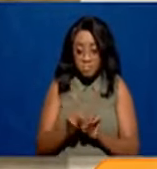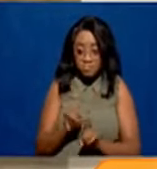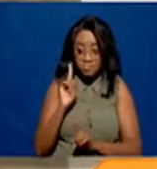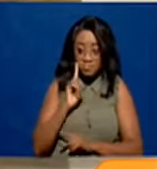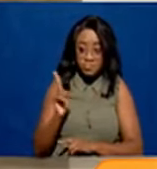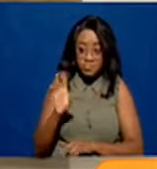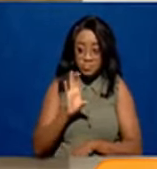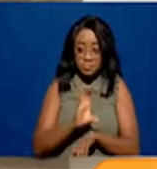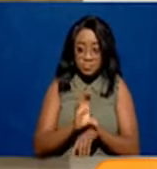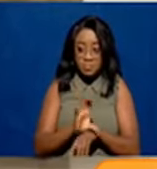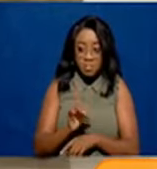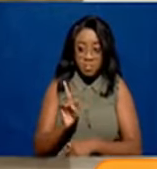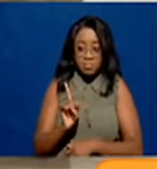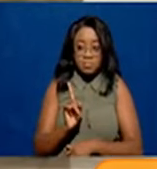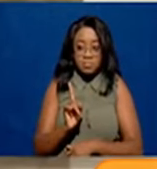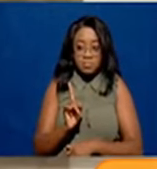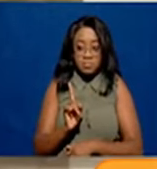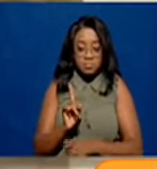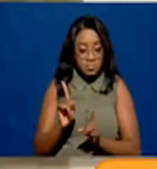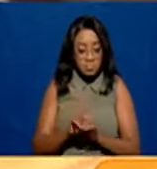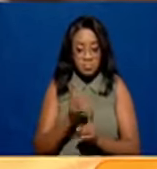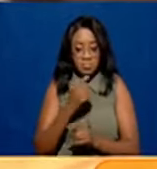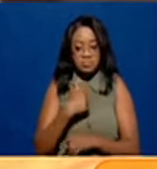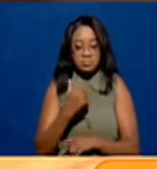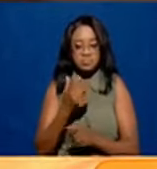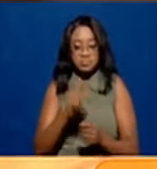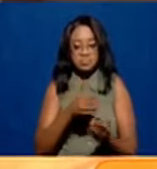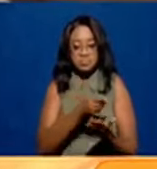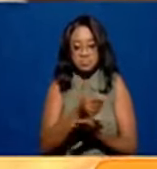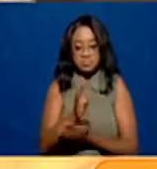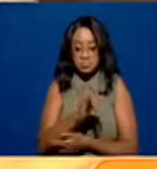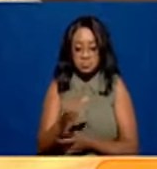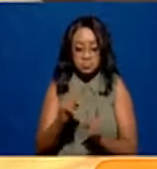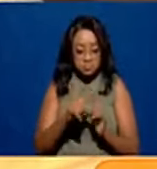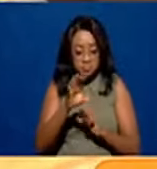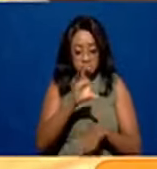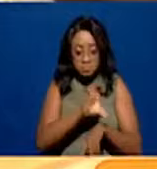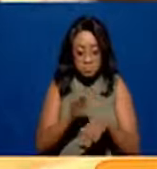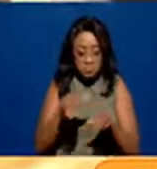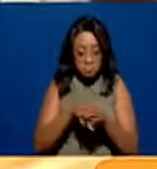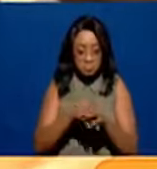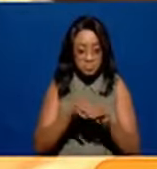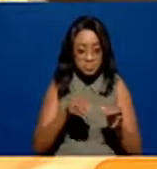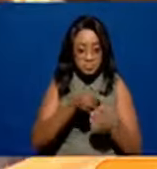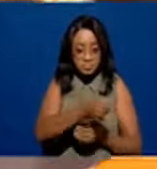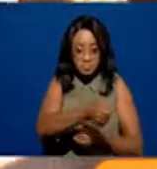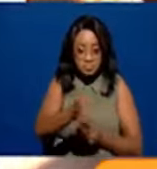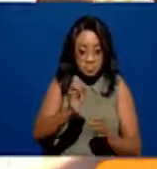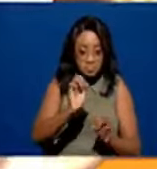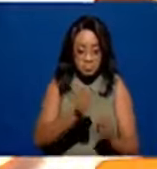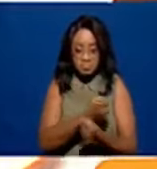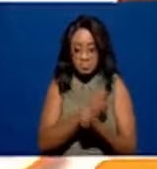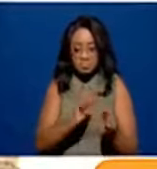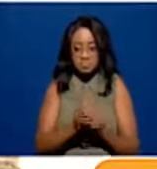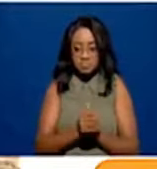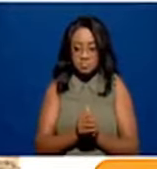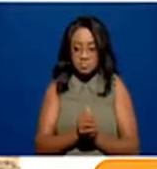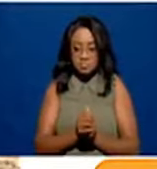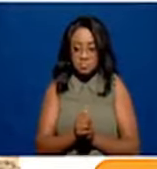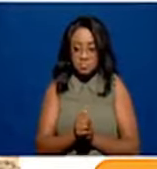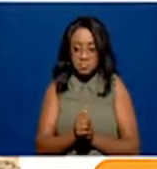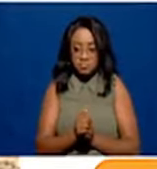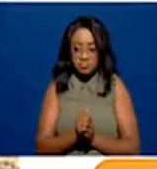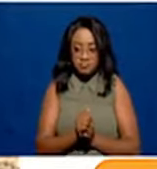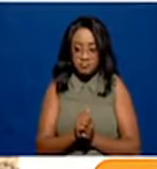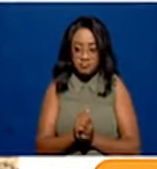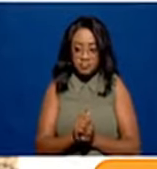house, and so has bills to pay. The congregation does not sustain the needs of the center. For example, a religious community